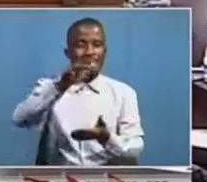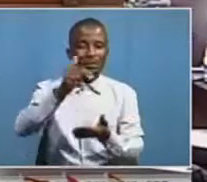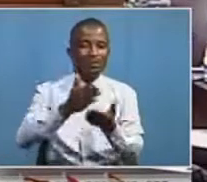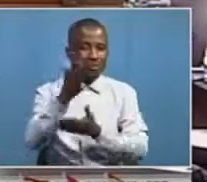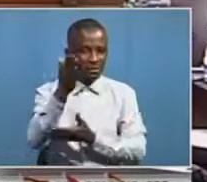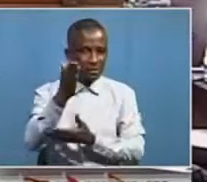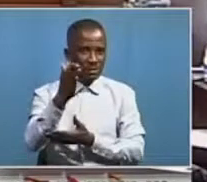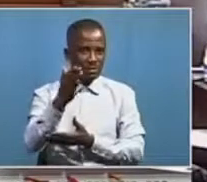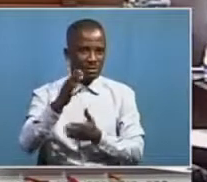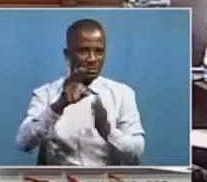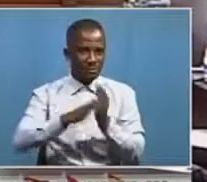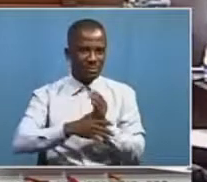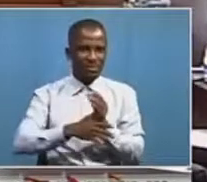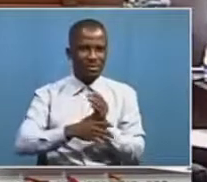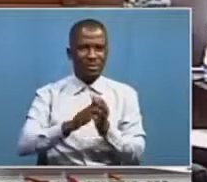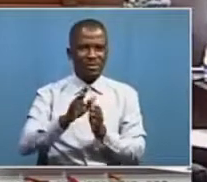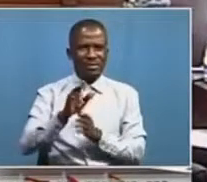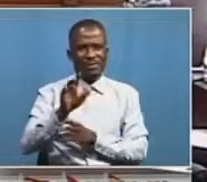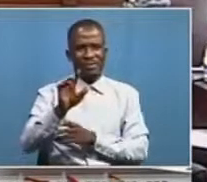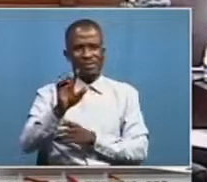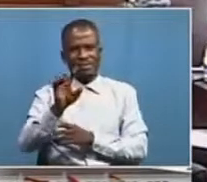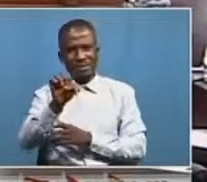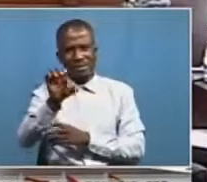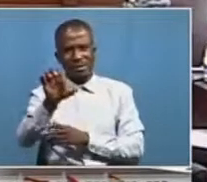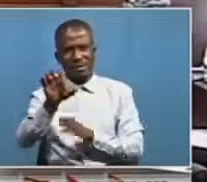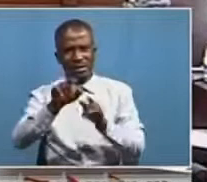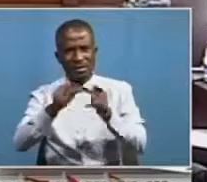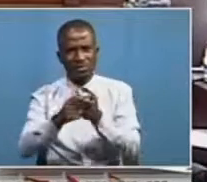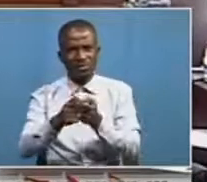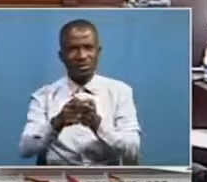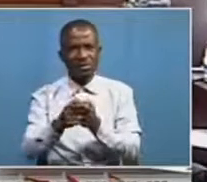how the chairperson of the first respondent managed to